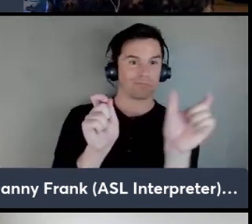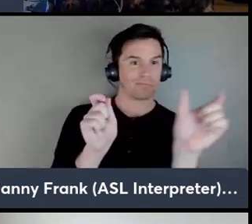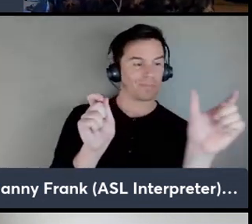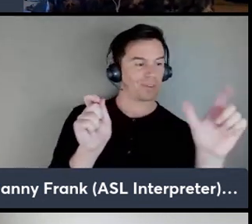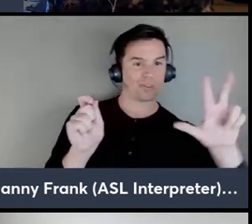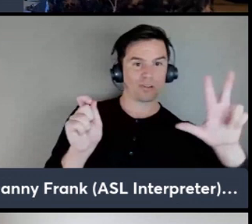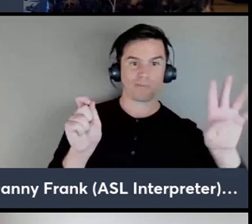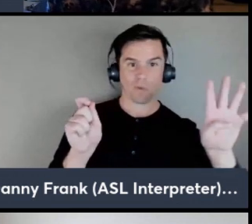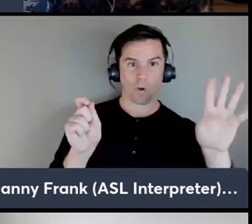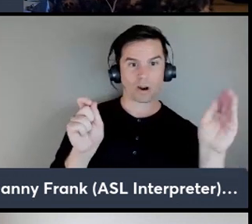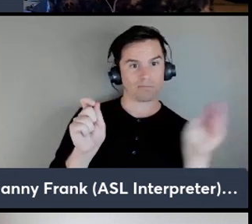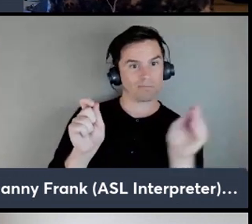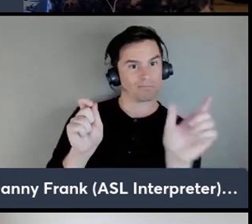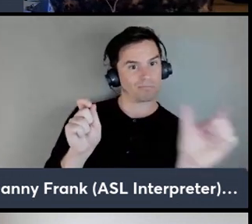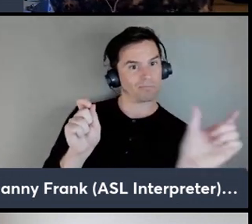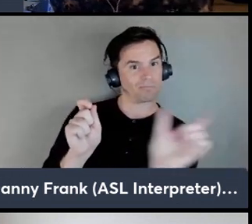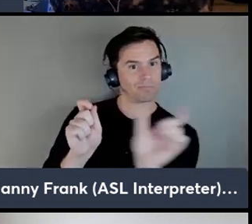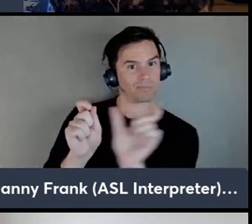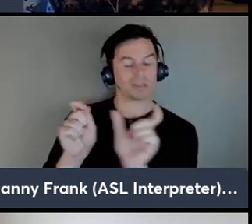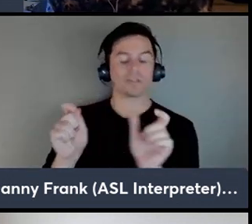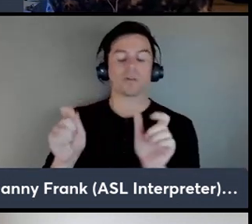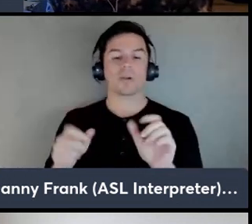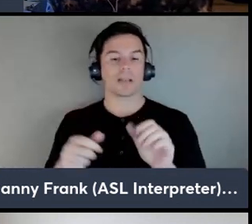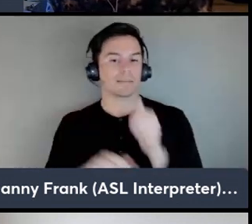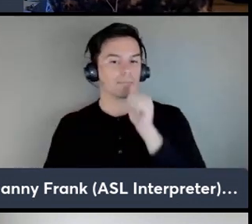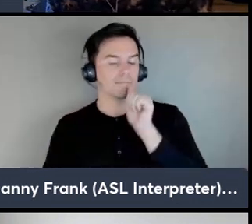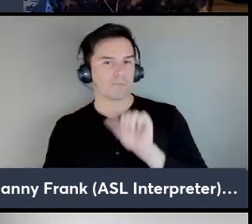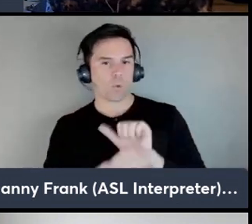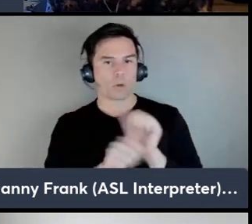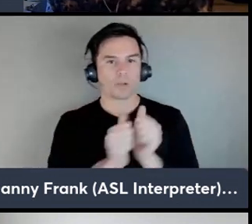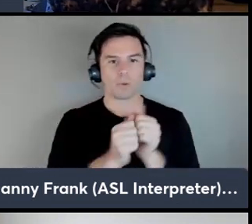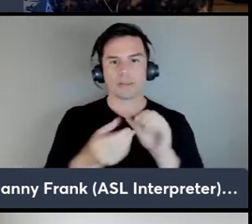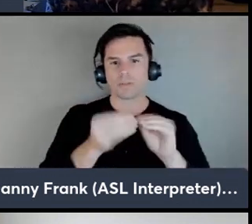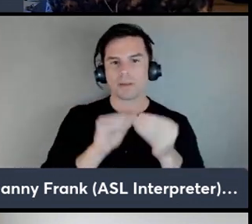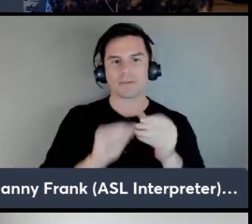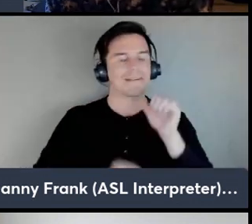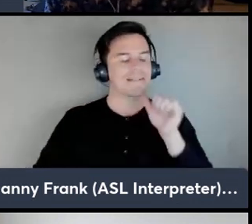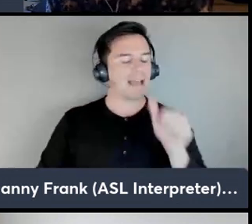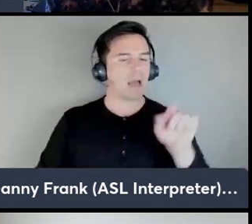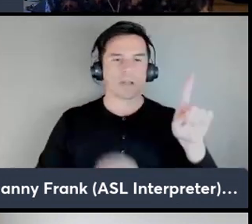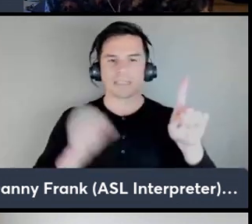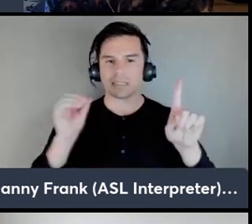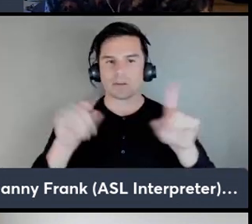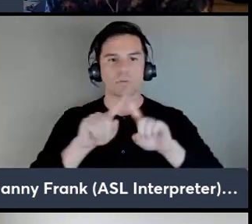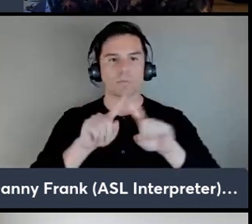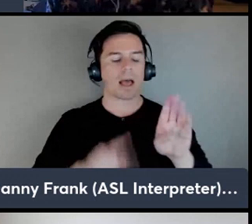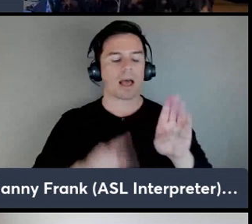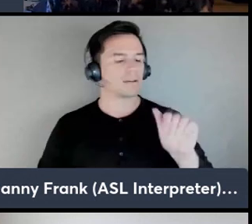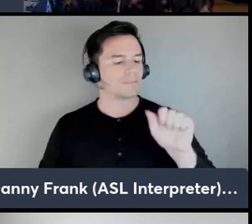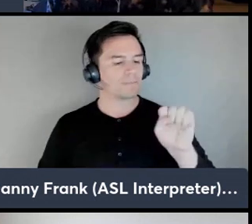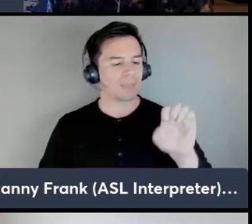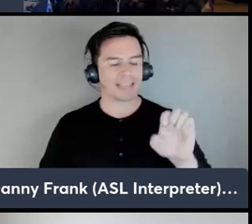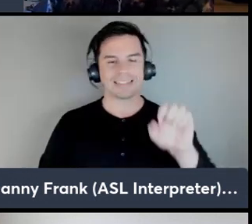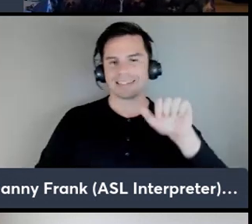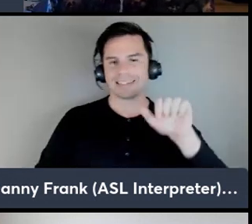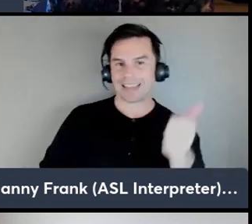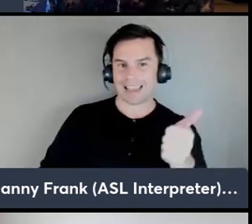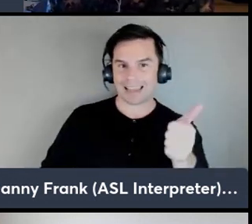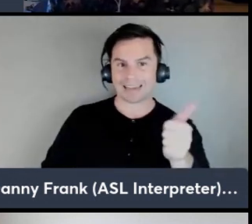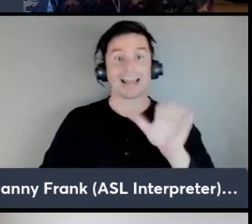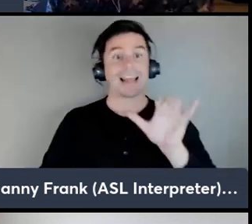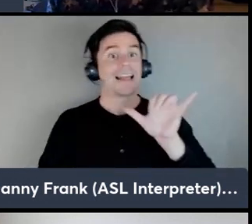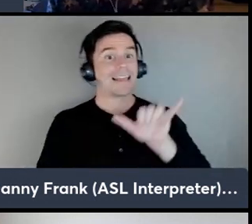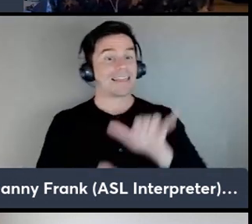these values not in 1 and zeros, but represented in base 10, which is our numbering system of 0, 1, 2, 3, 4, 5, 6, 7,